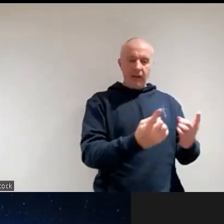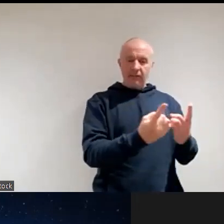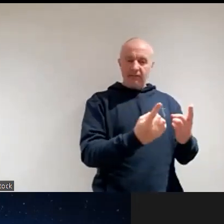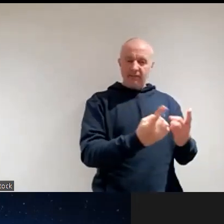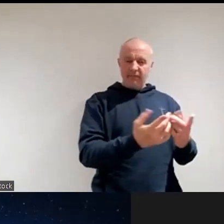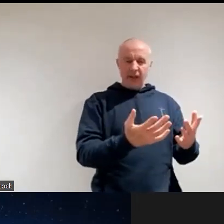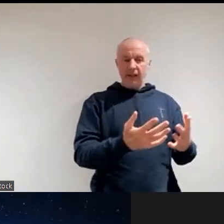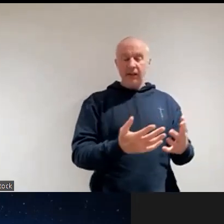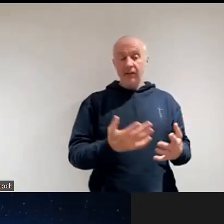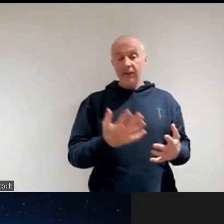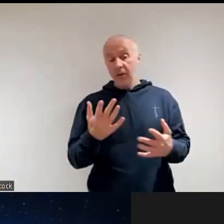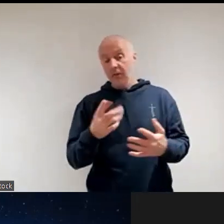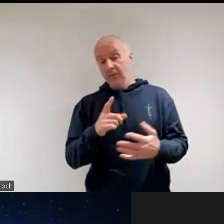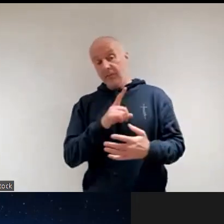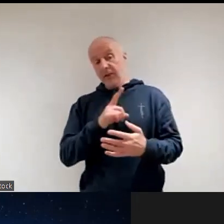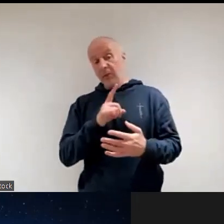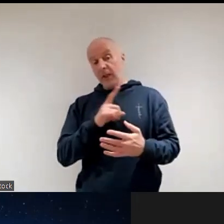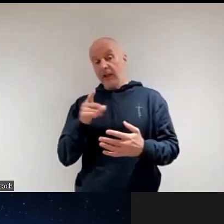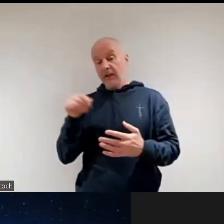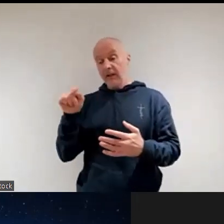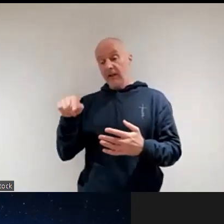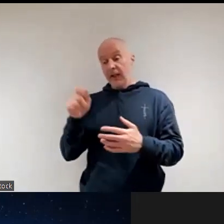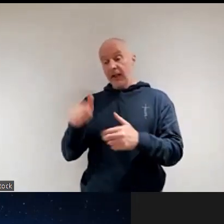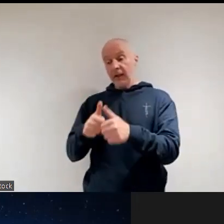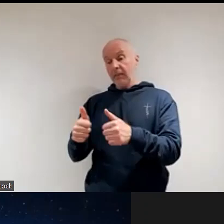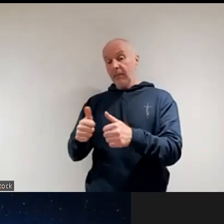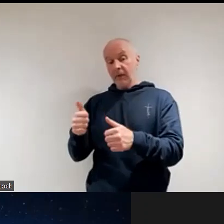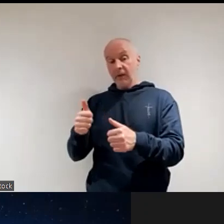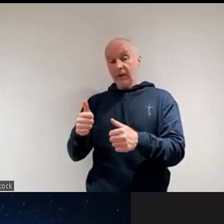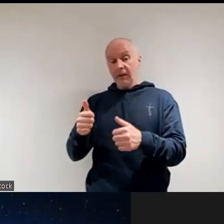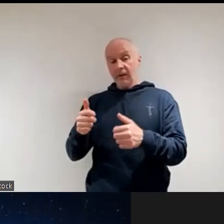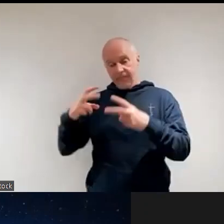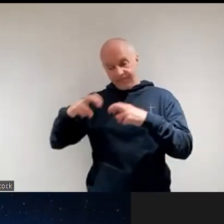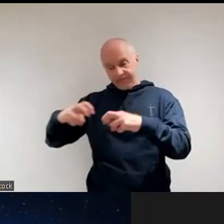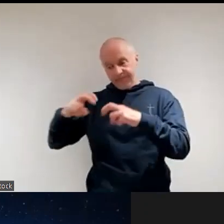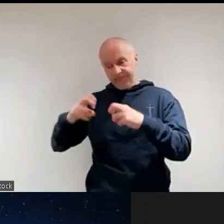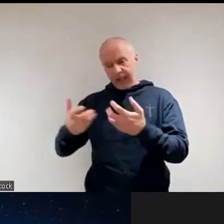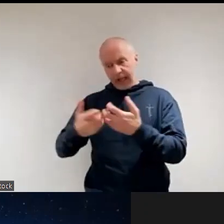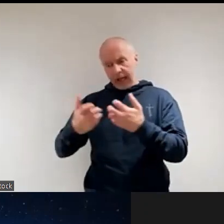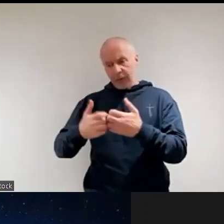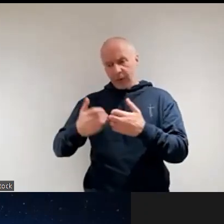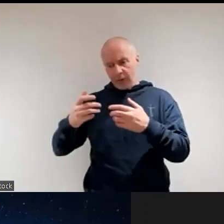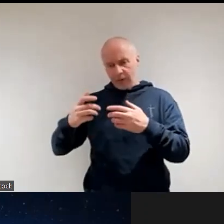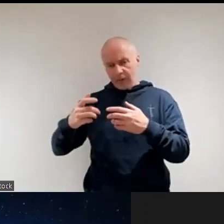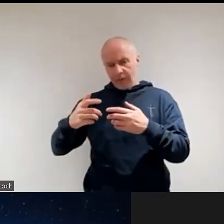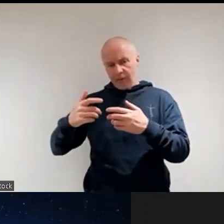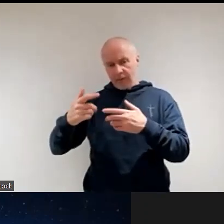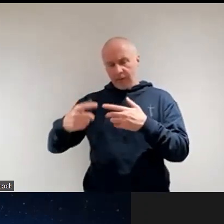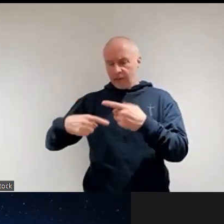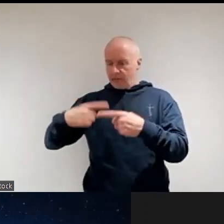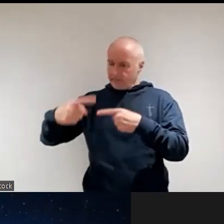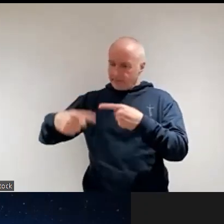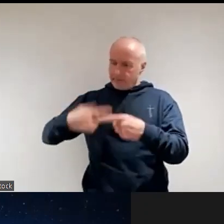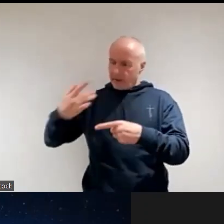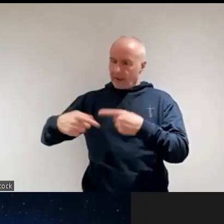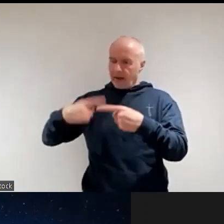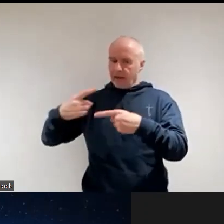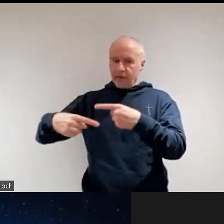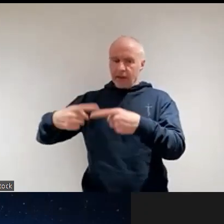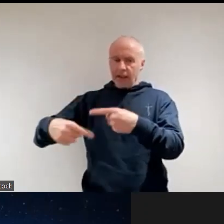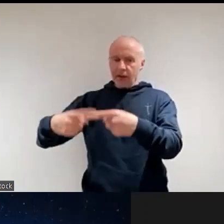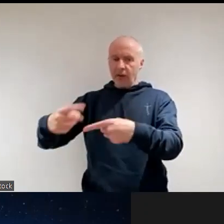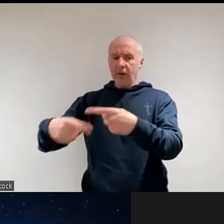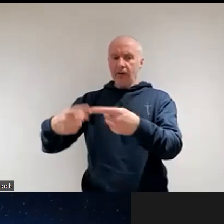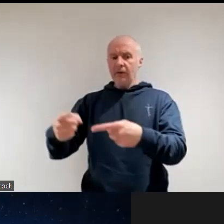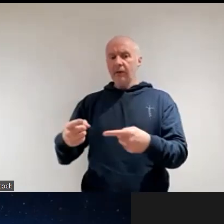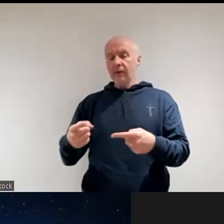this is another reason why that industry becomes more and more popular, is to look into how to keep the life cycle, the total end-to-end